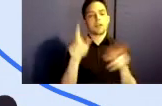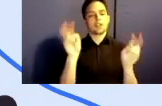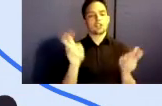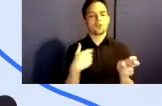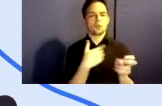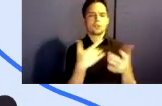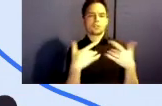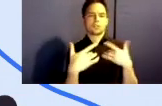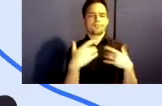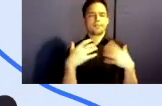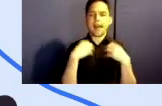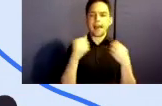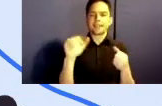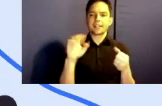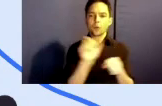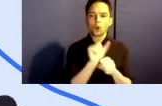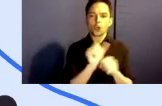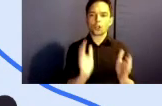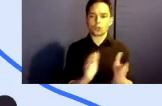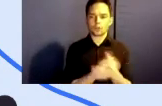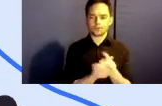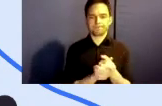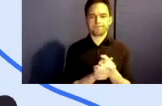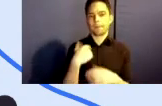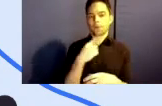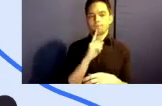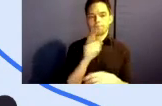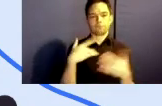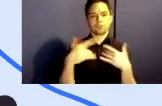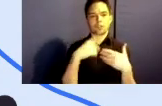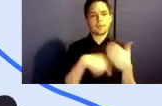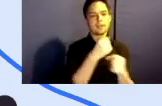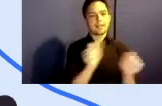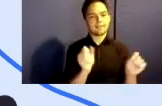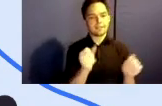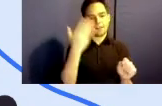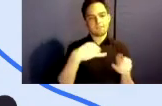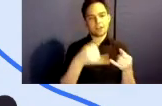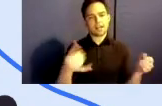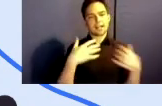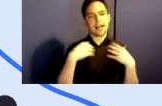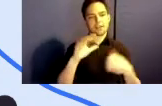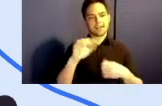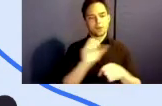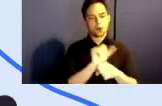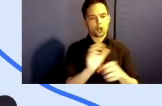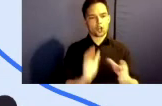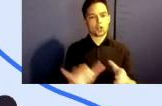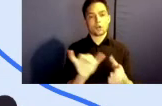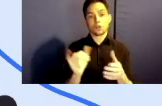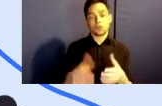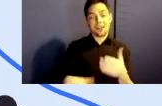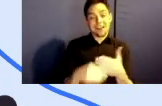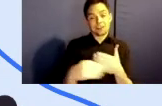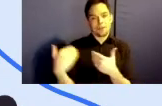was healthcare workers. We are really concerned about the safety of frontline healthcare workers and the additional burden put onto